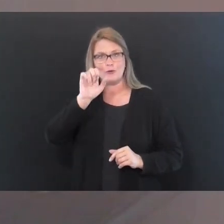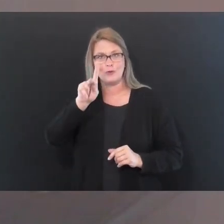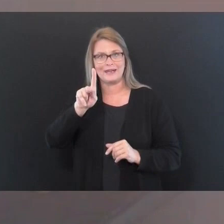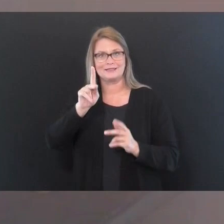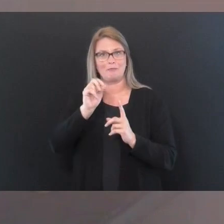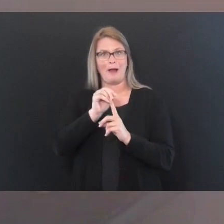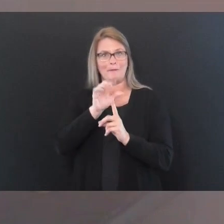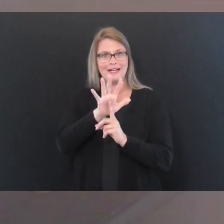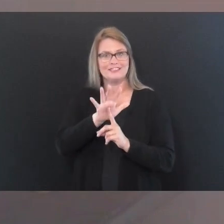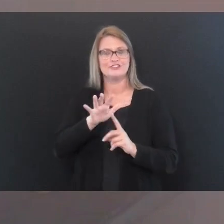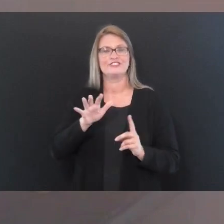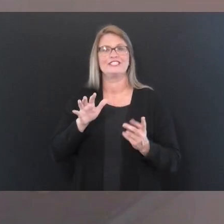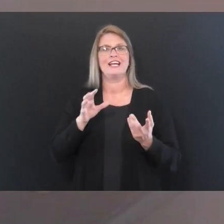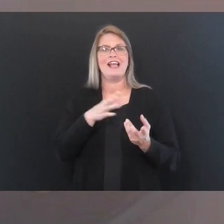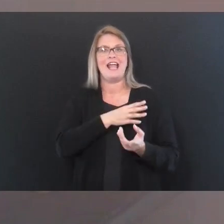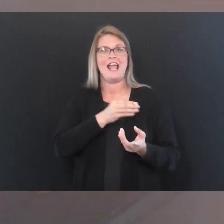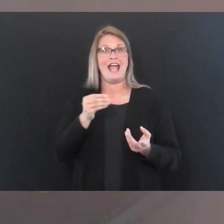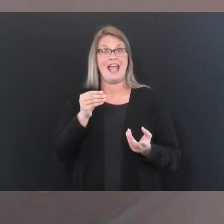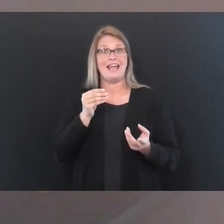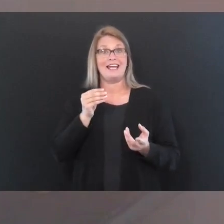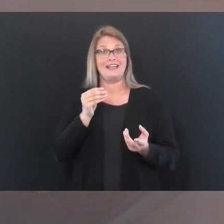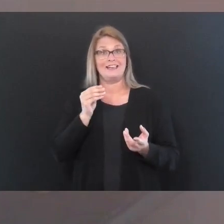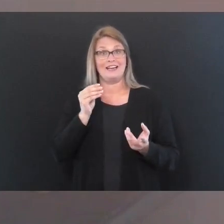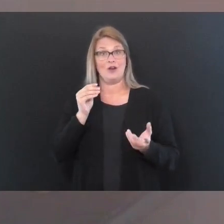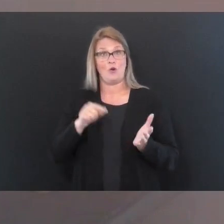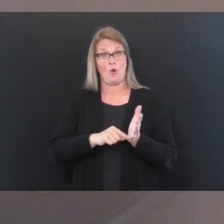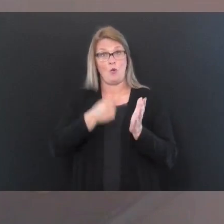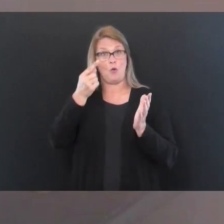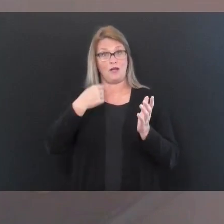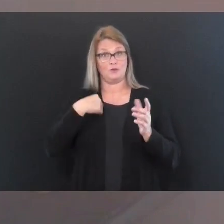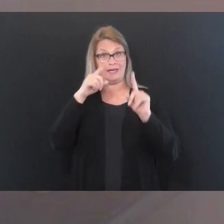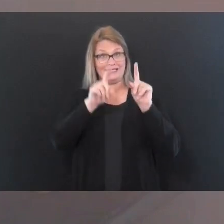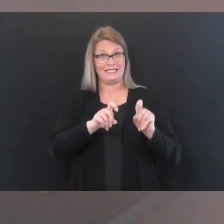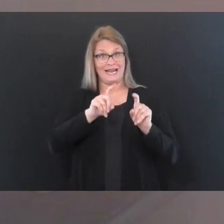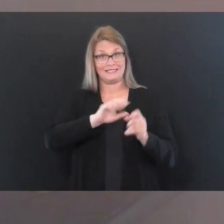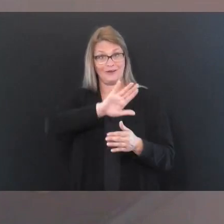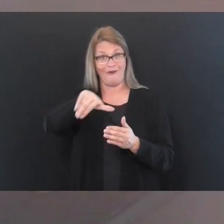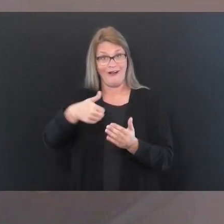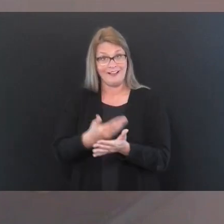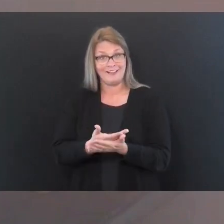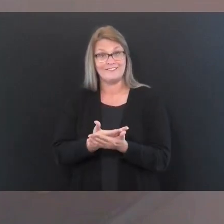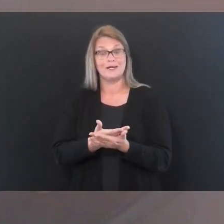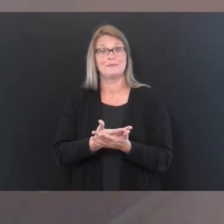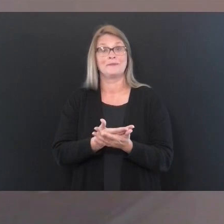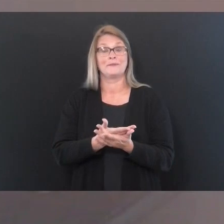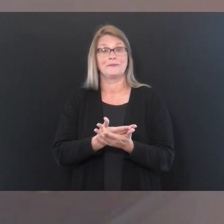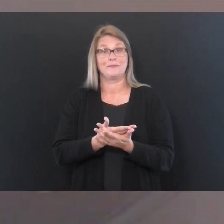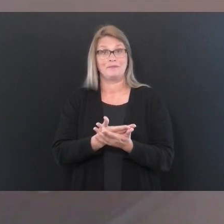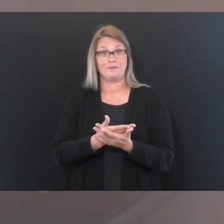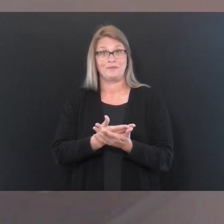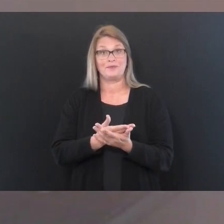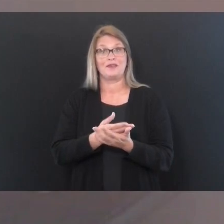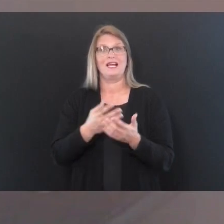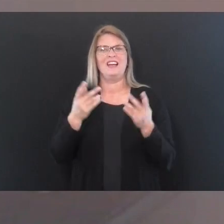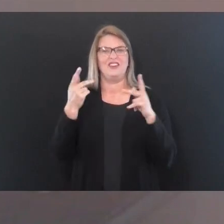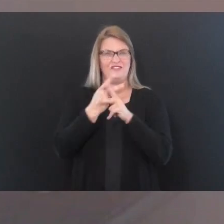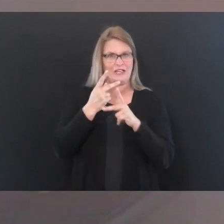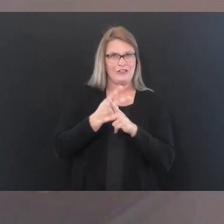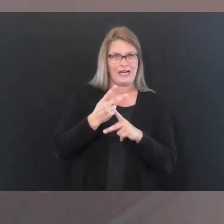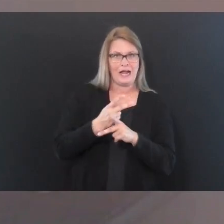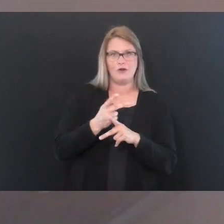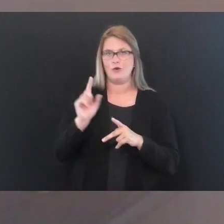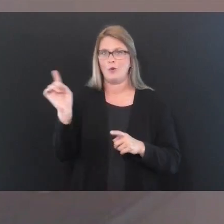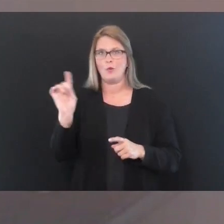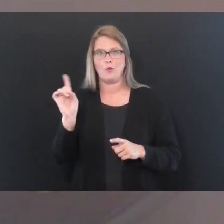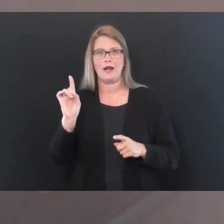then also move after those populations are tested to a strategy of looking at areas